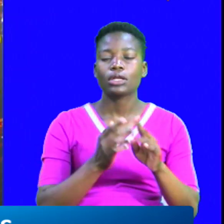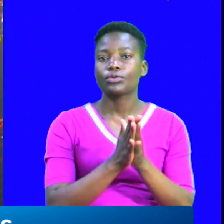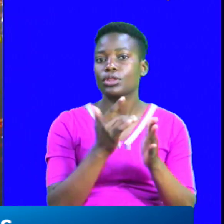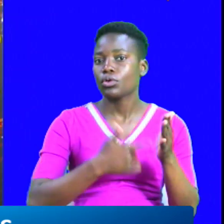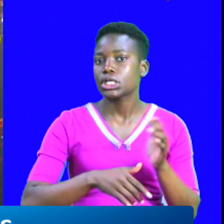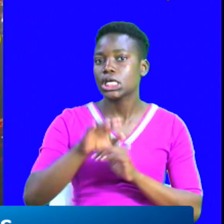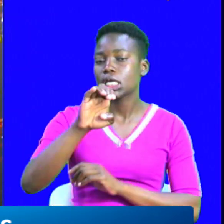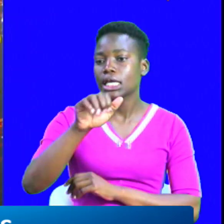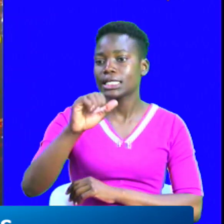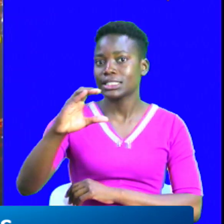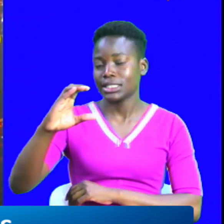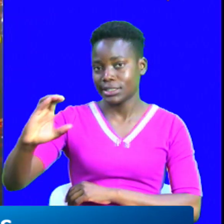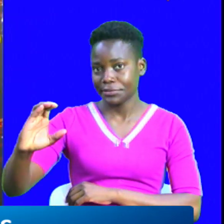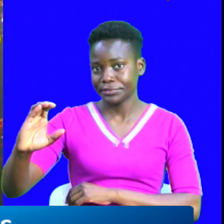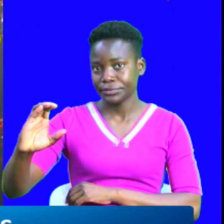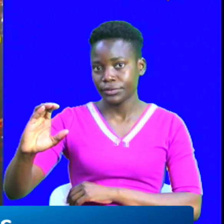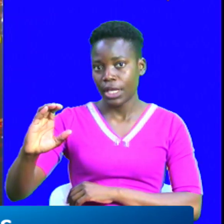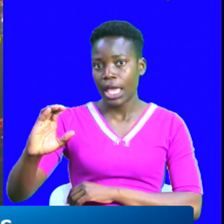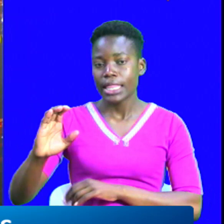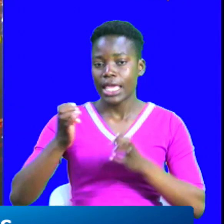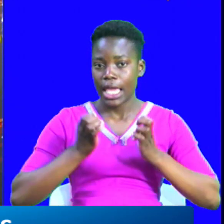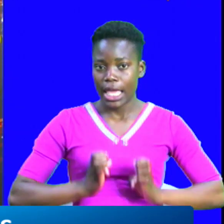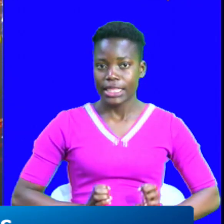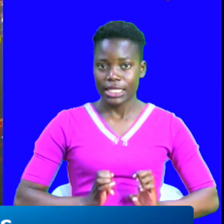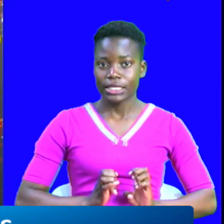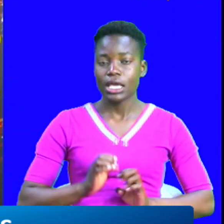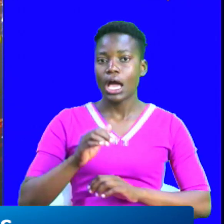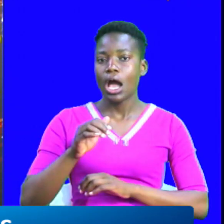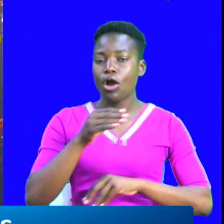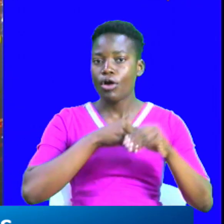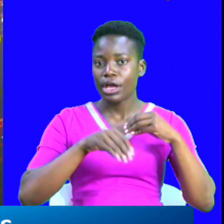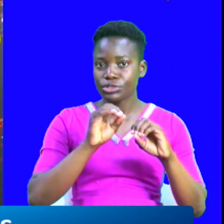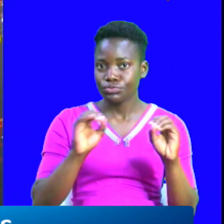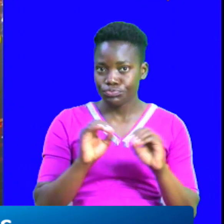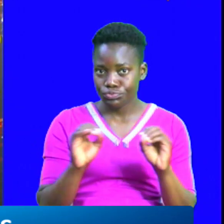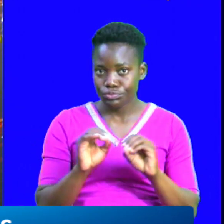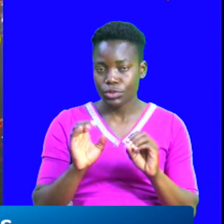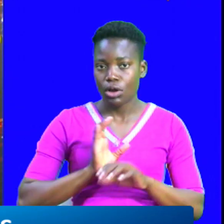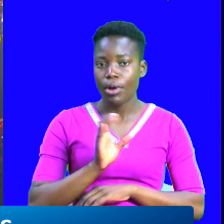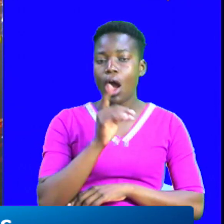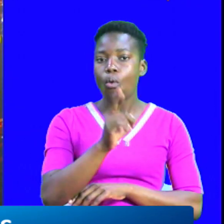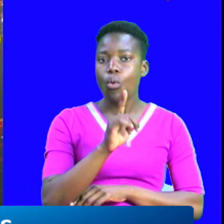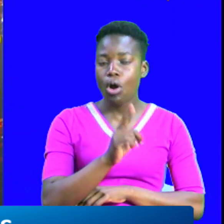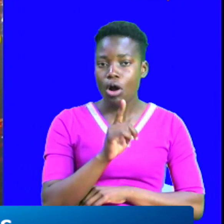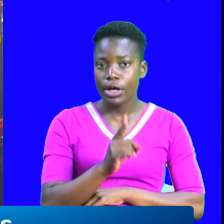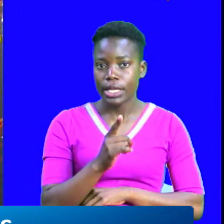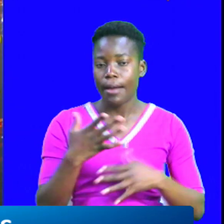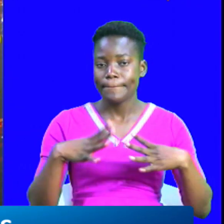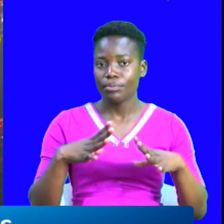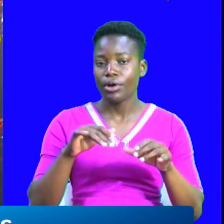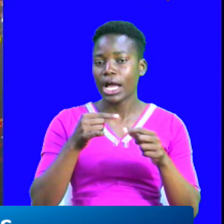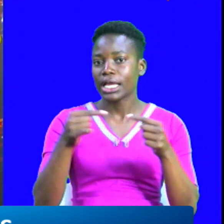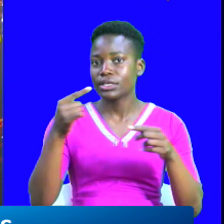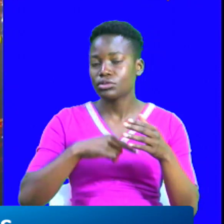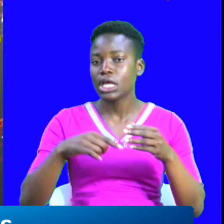the Eacc, that is the Ethics Anti-Corruption Commission, warns accounting officers against El Nino related